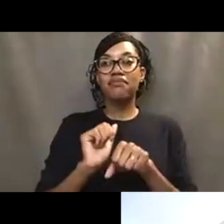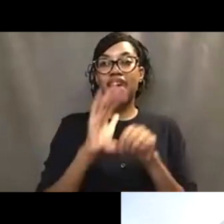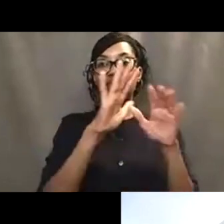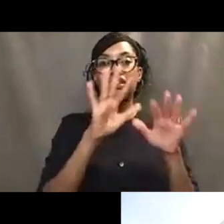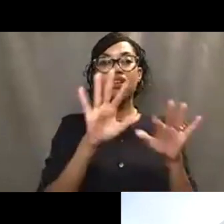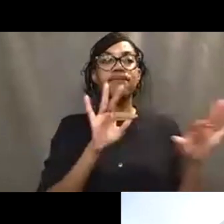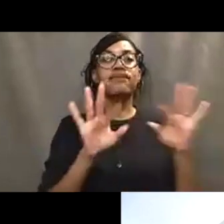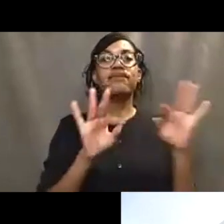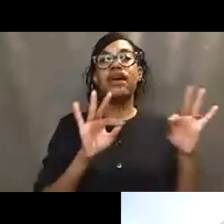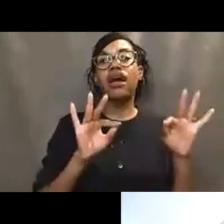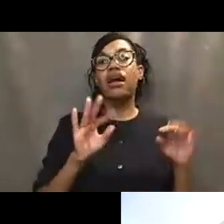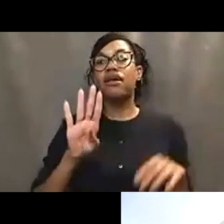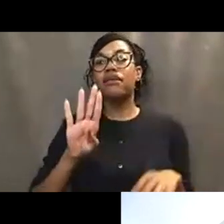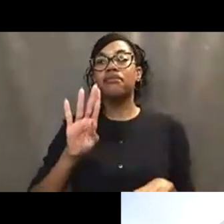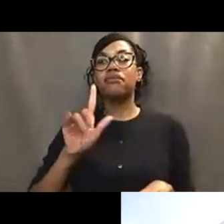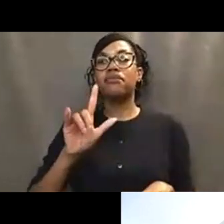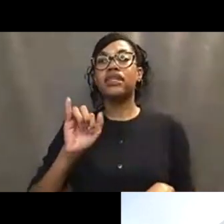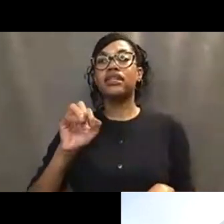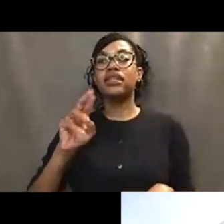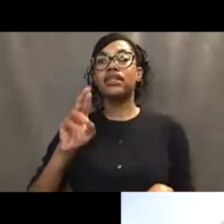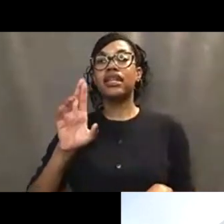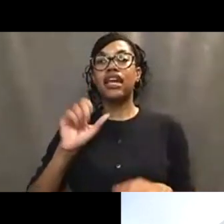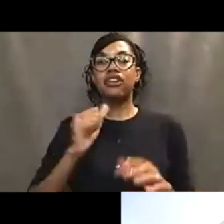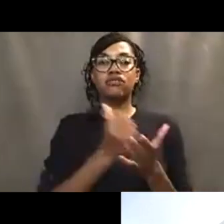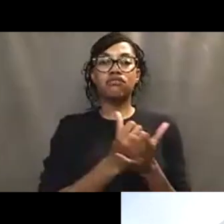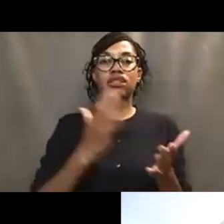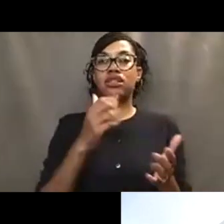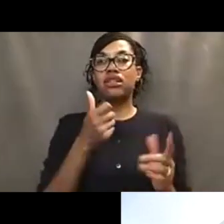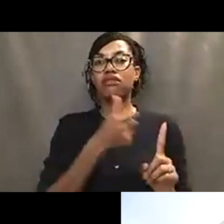billionaires that are trying to privatize our schools.